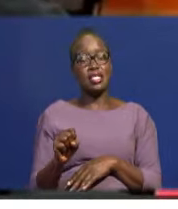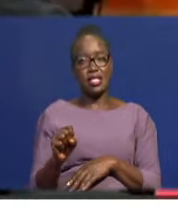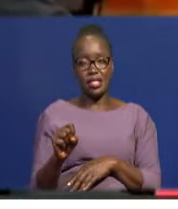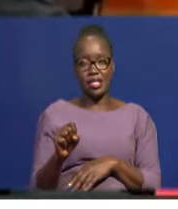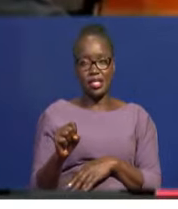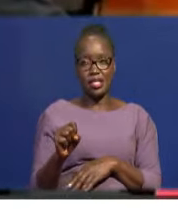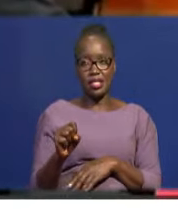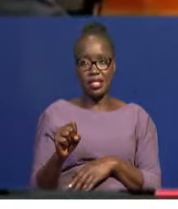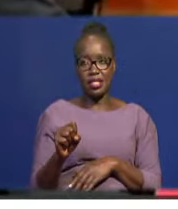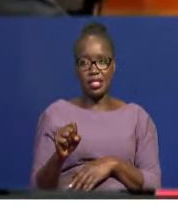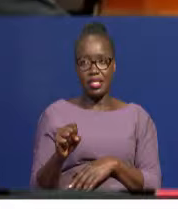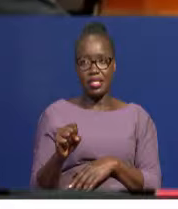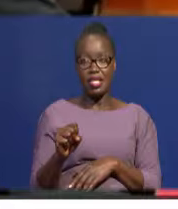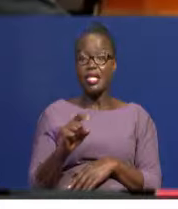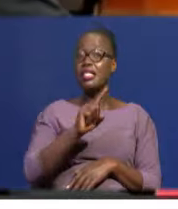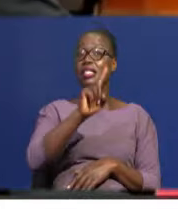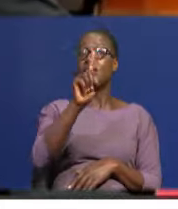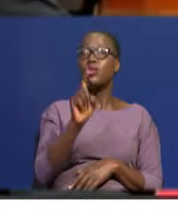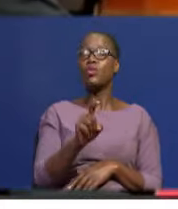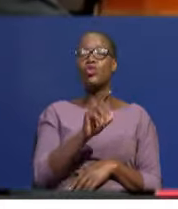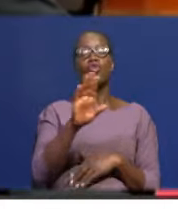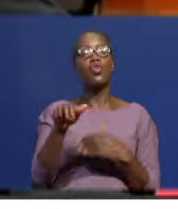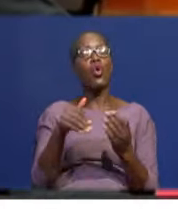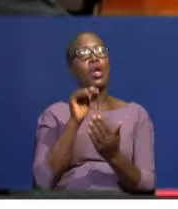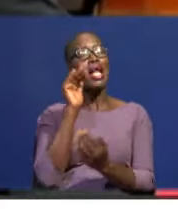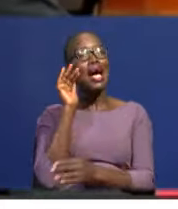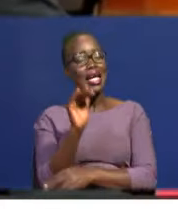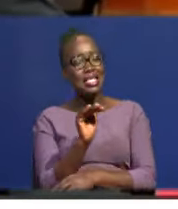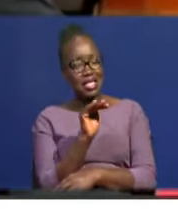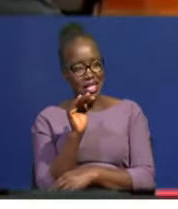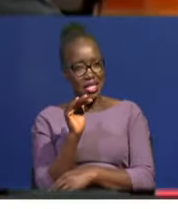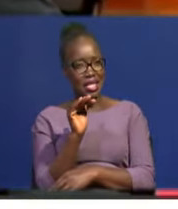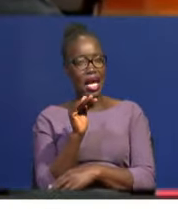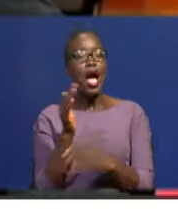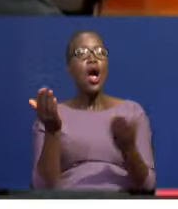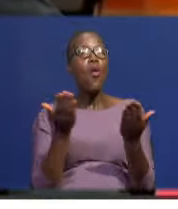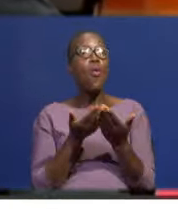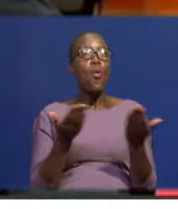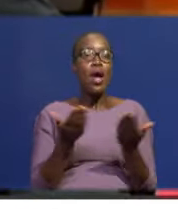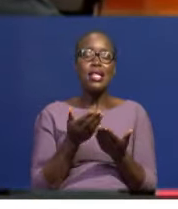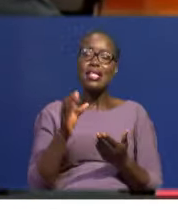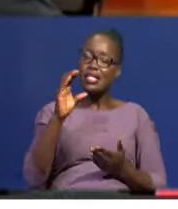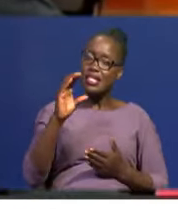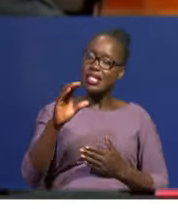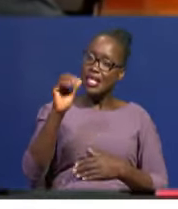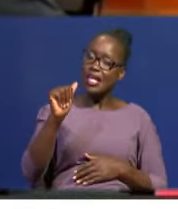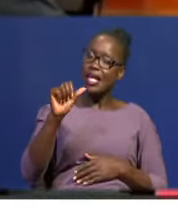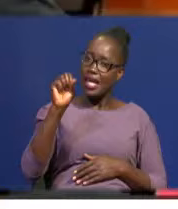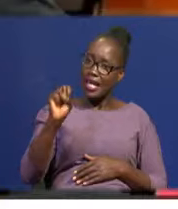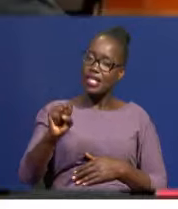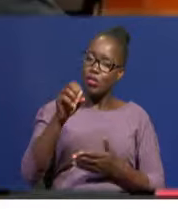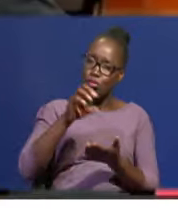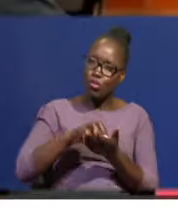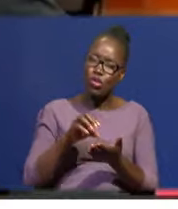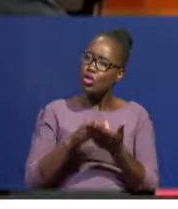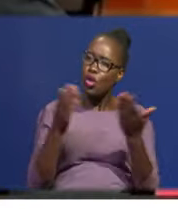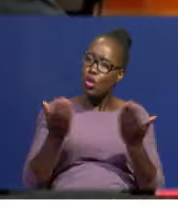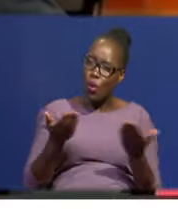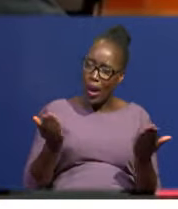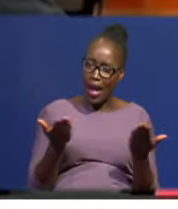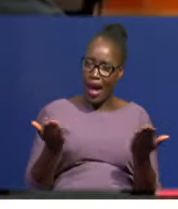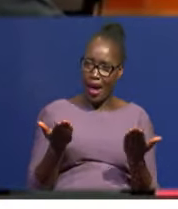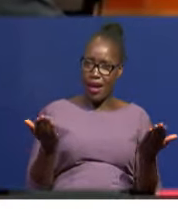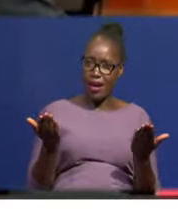principal secretary. The question all of us are begging to ask, where does the chief administrative secretary fall